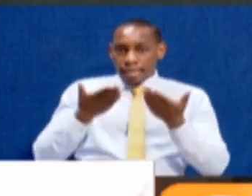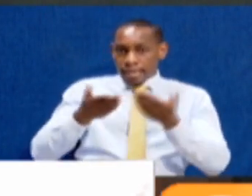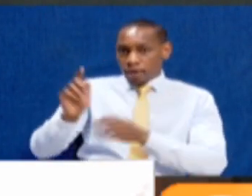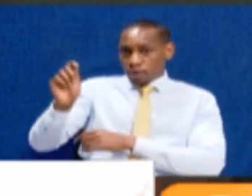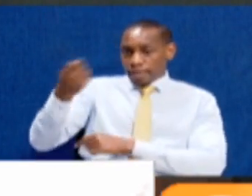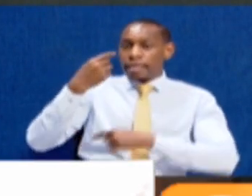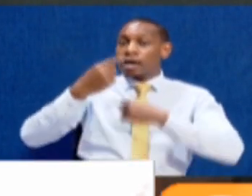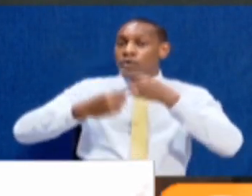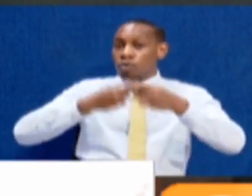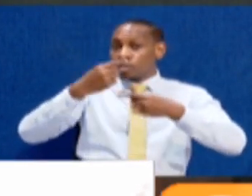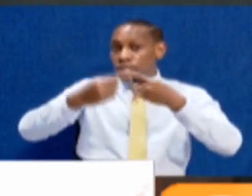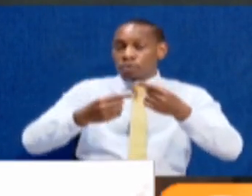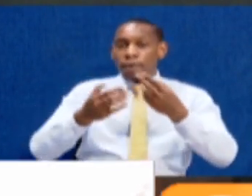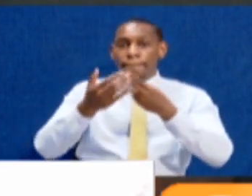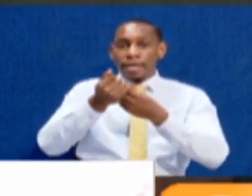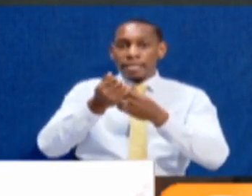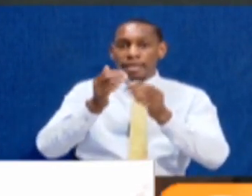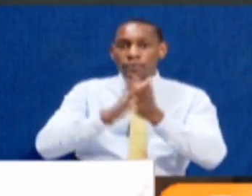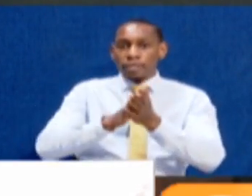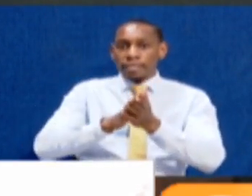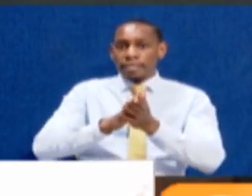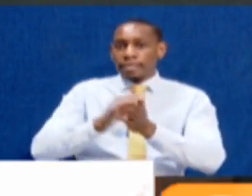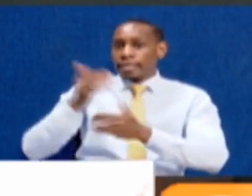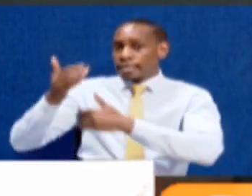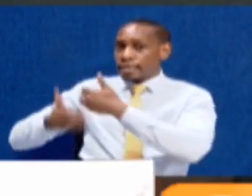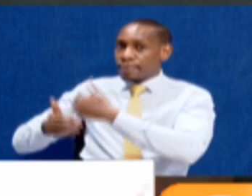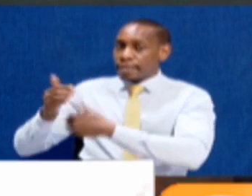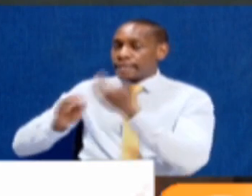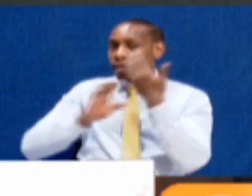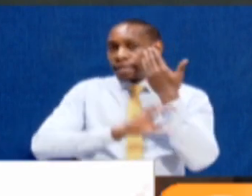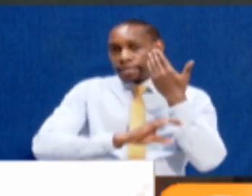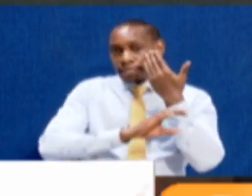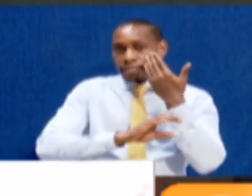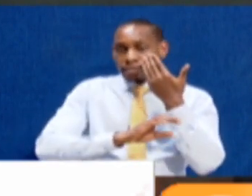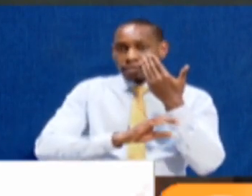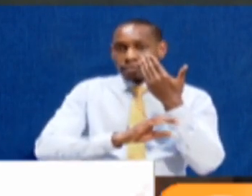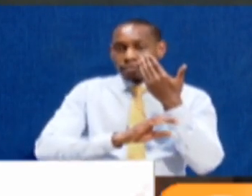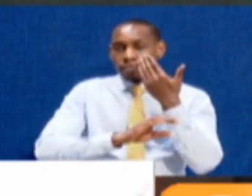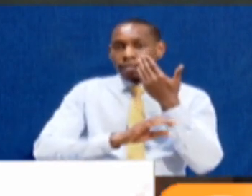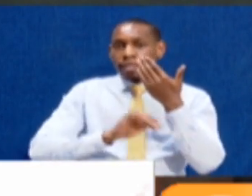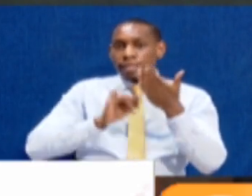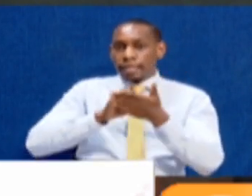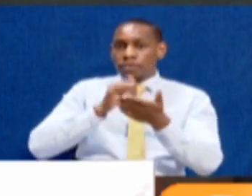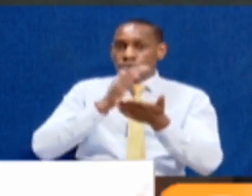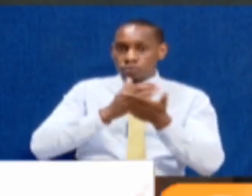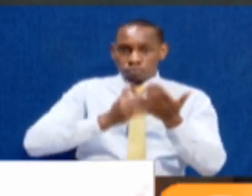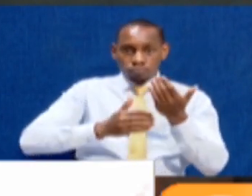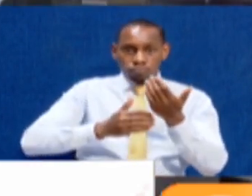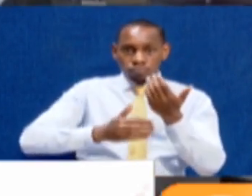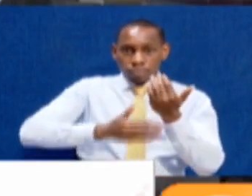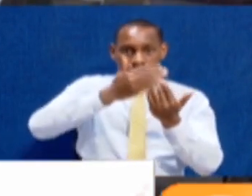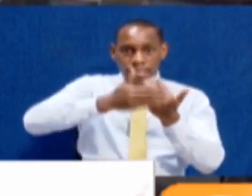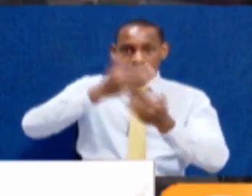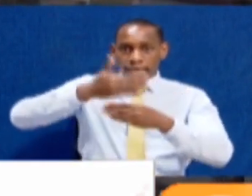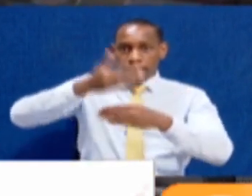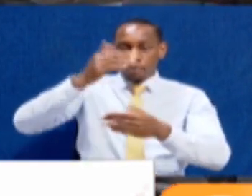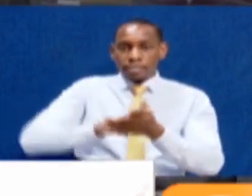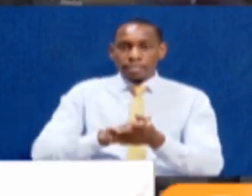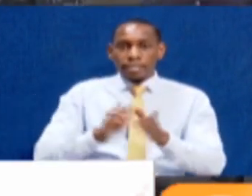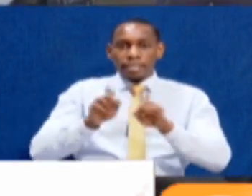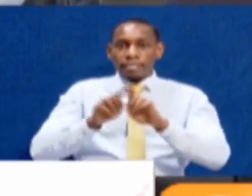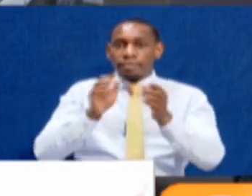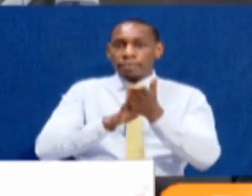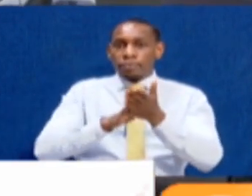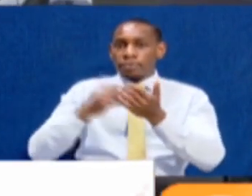country, we continue to partner with our sister neighbors to ensure that we take care of our borders. ACA has